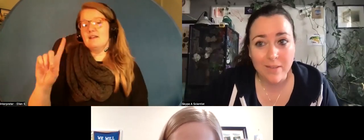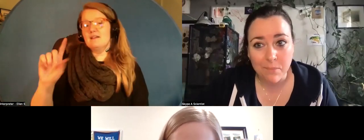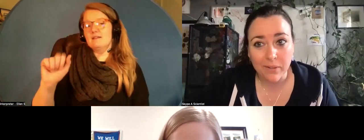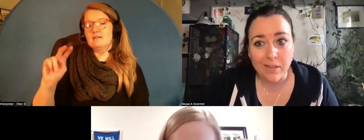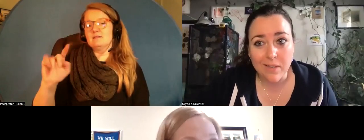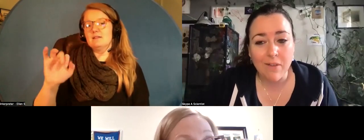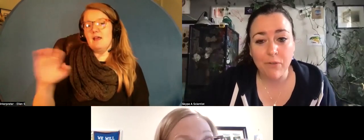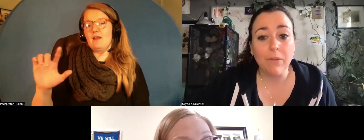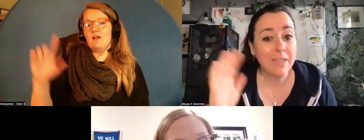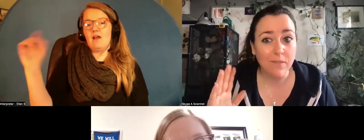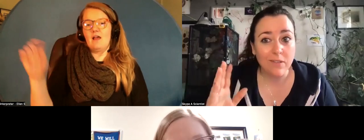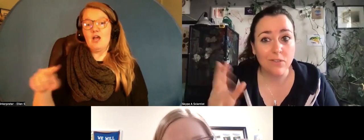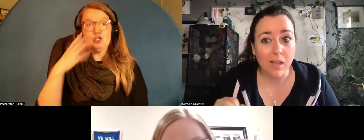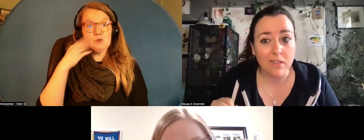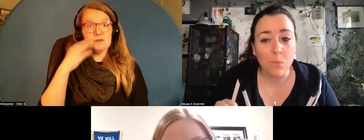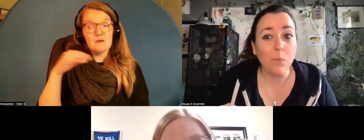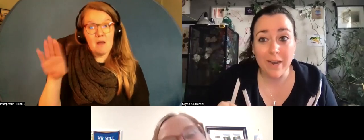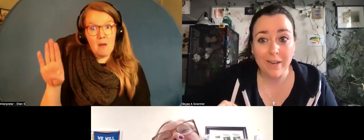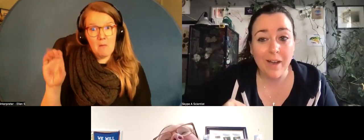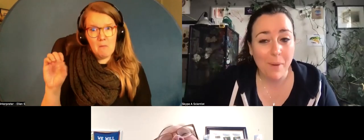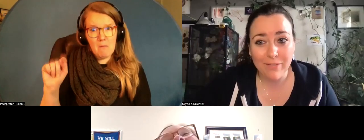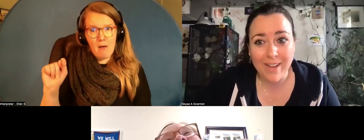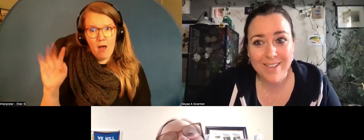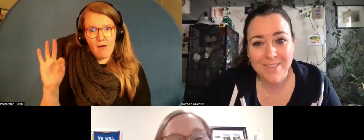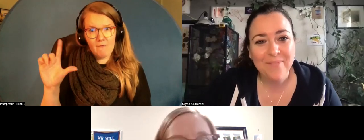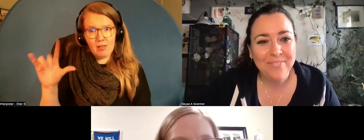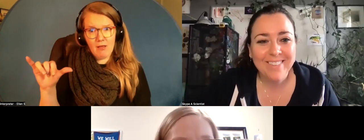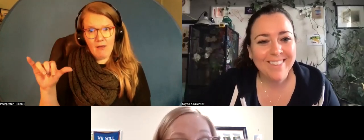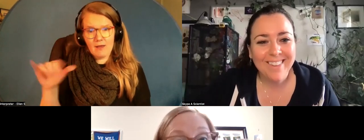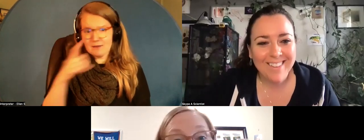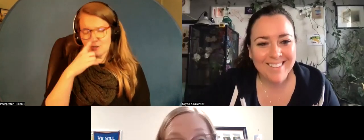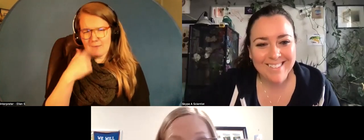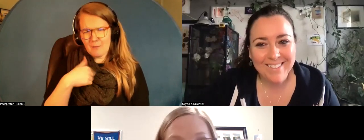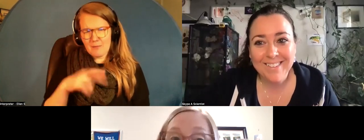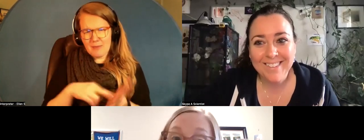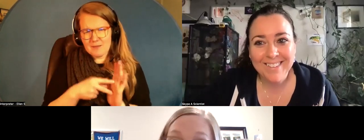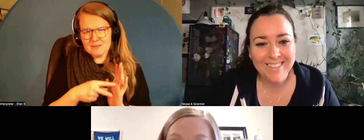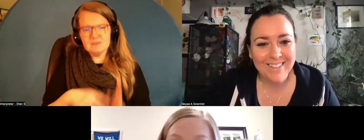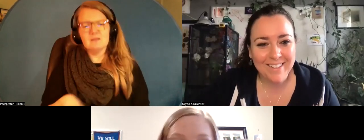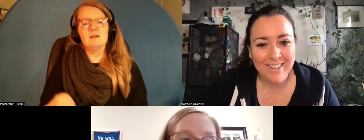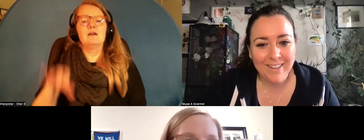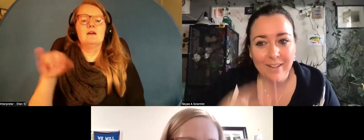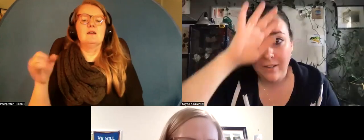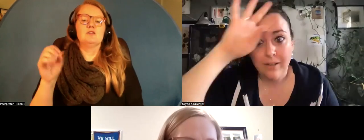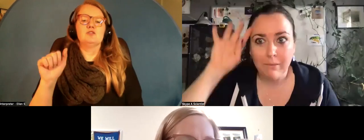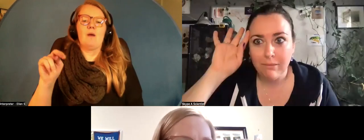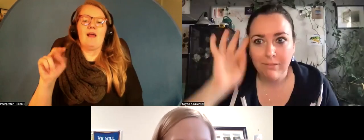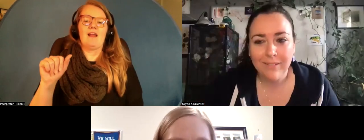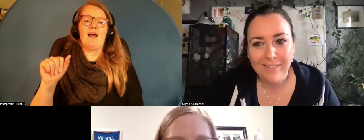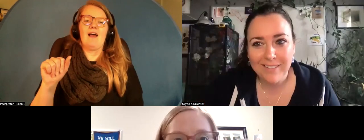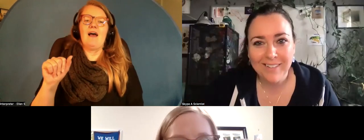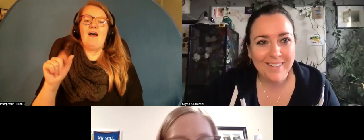bot flies in Belize? And for the rest of us, could you tell us what a bot fly is? So first, no, I have